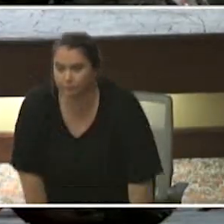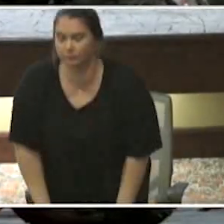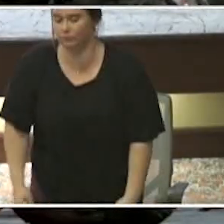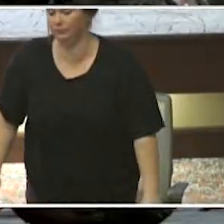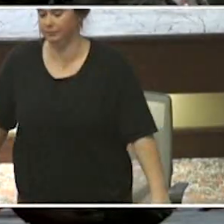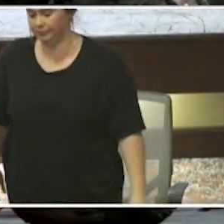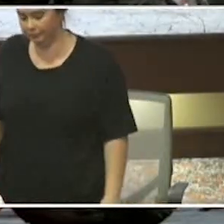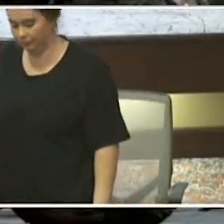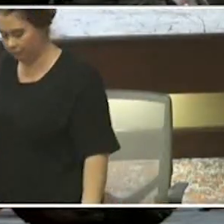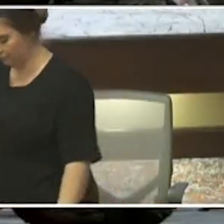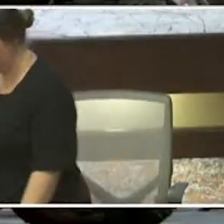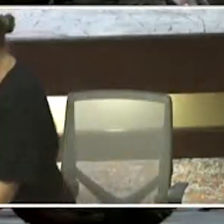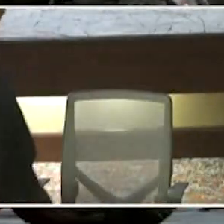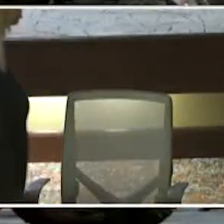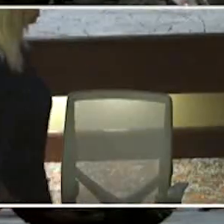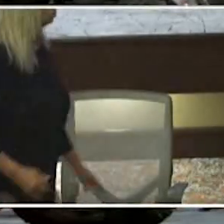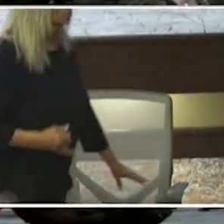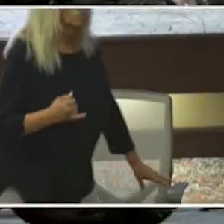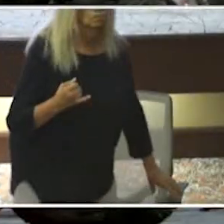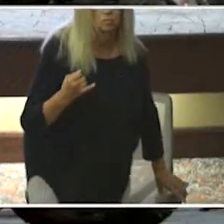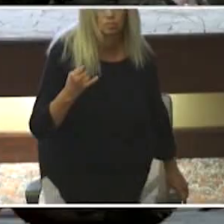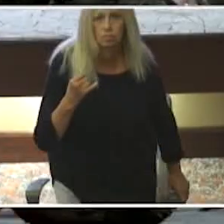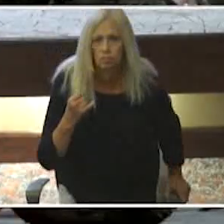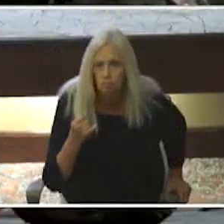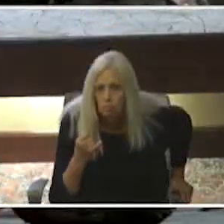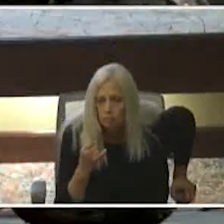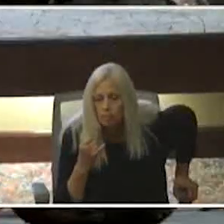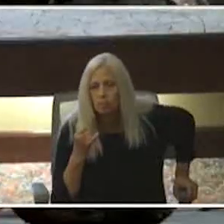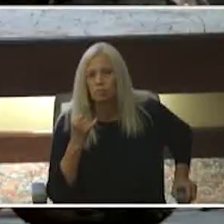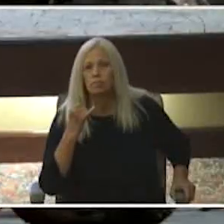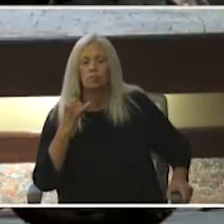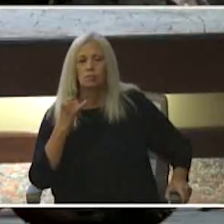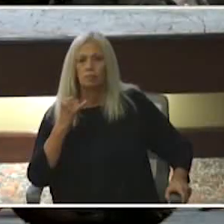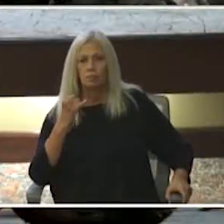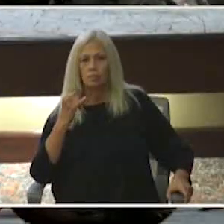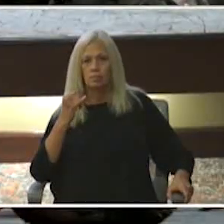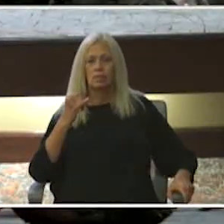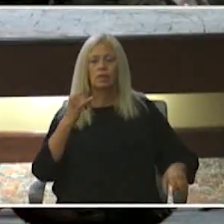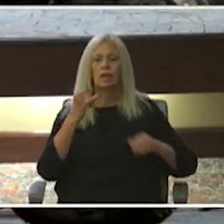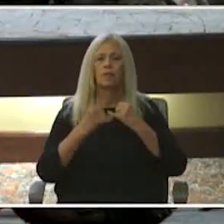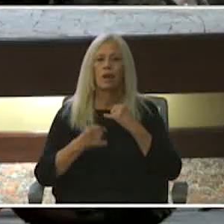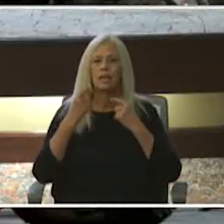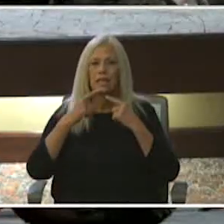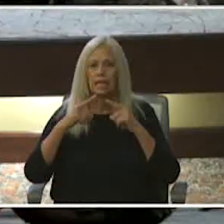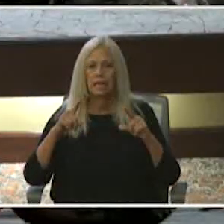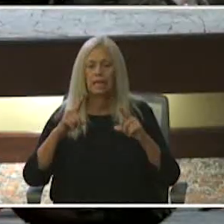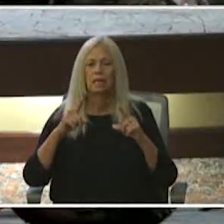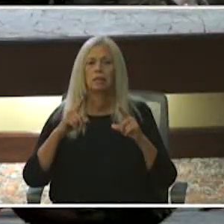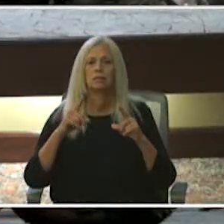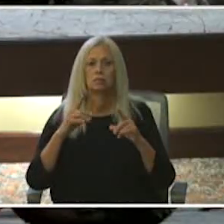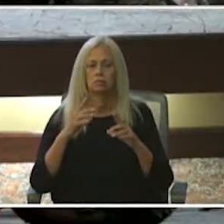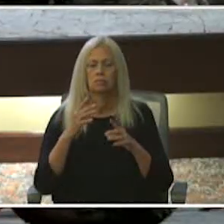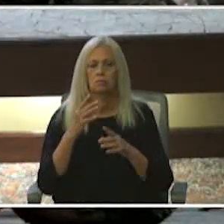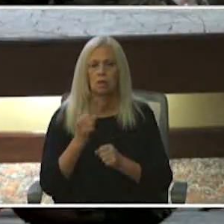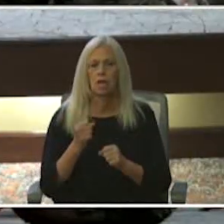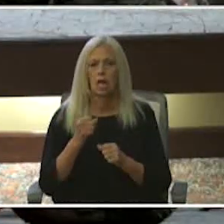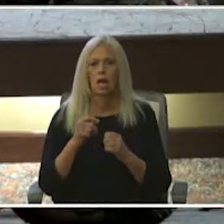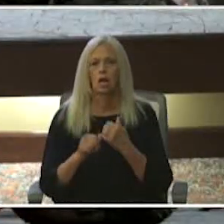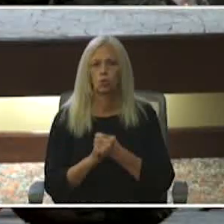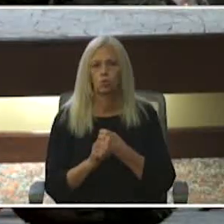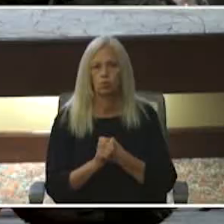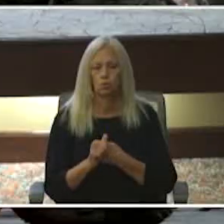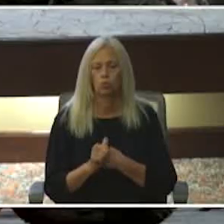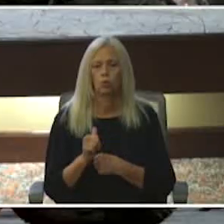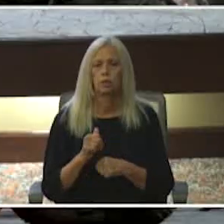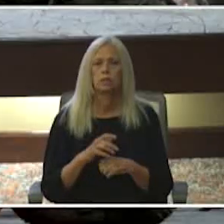finally, health risks. I won't say a lot here other than it's mainly tuberculosis in elephants that has come up in Texas in the past, specifically in